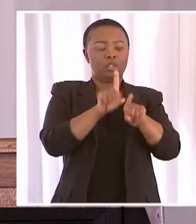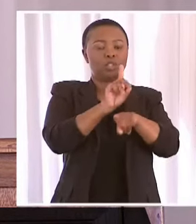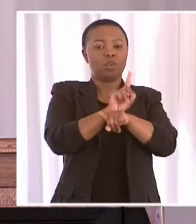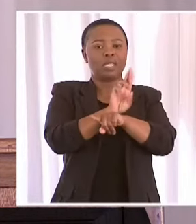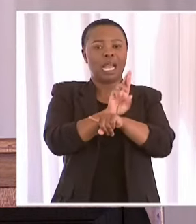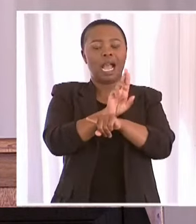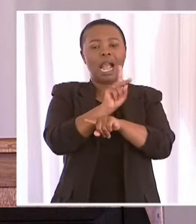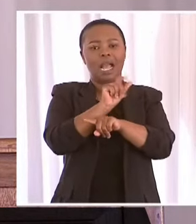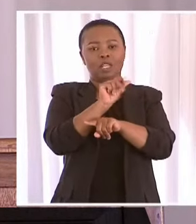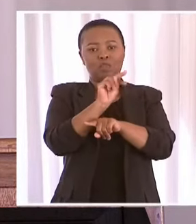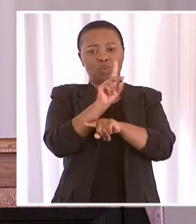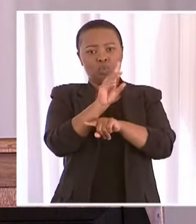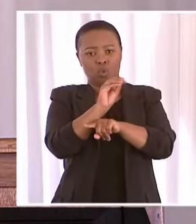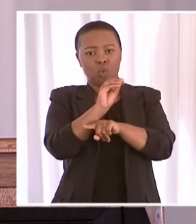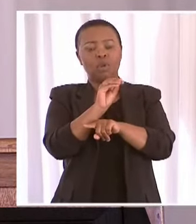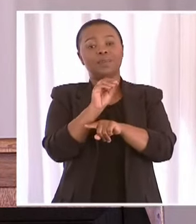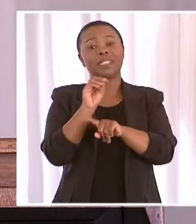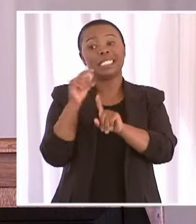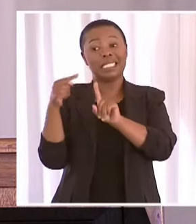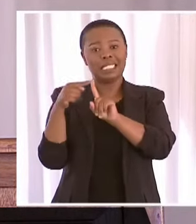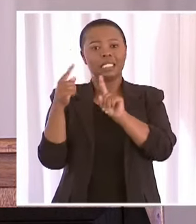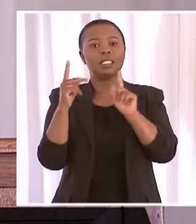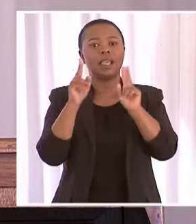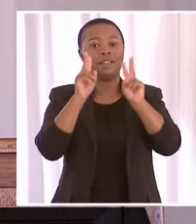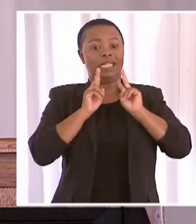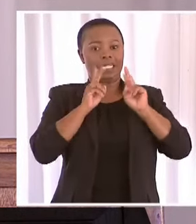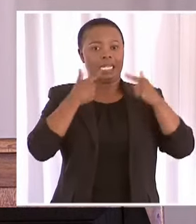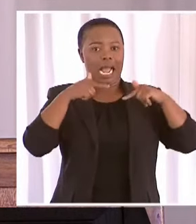who had come to visit us there.